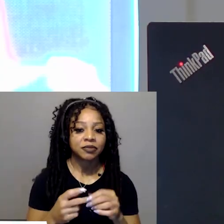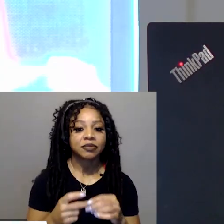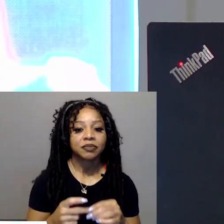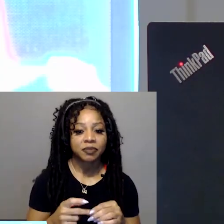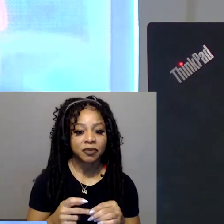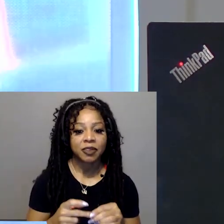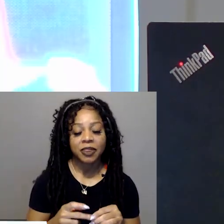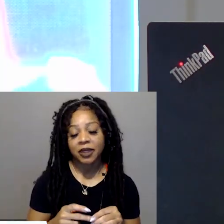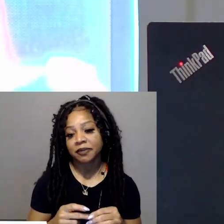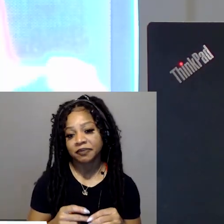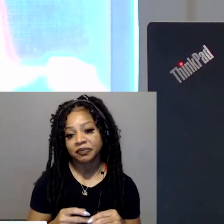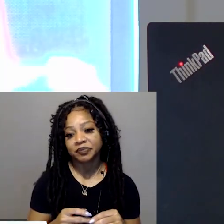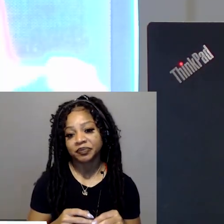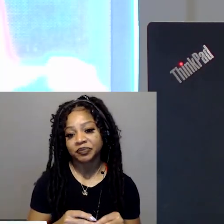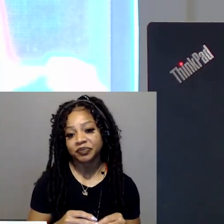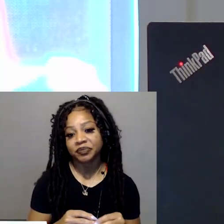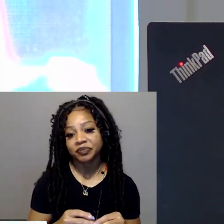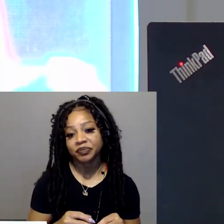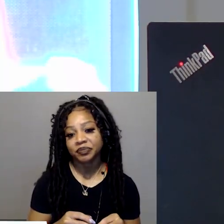from parental control.